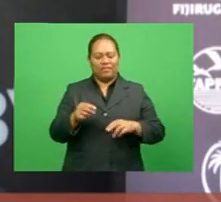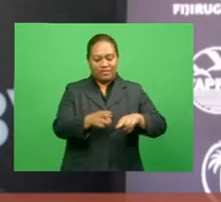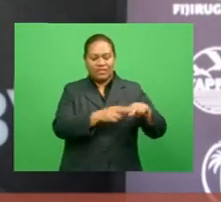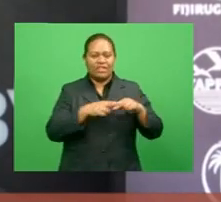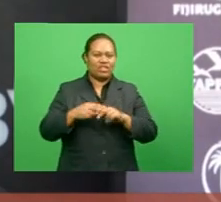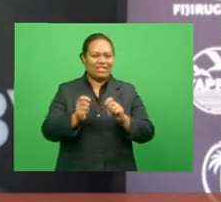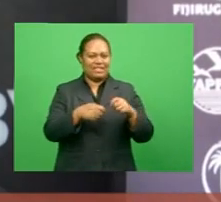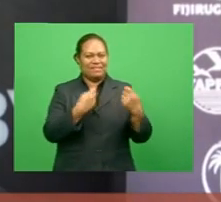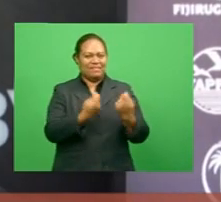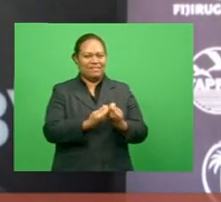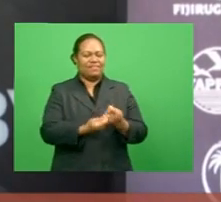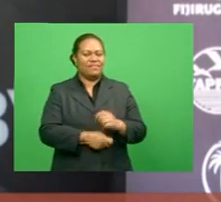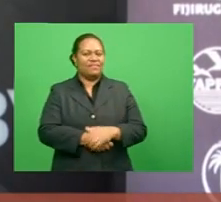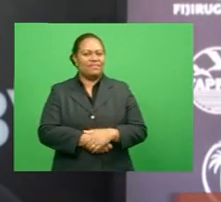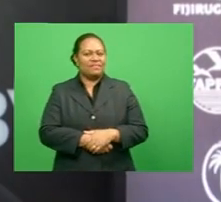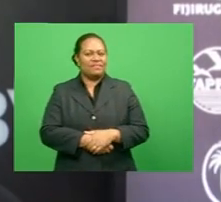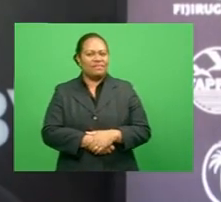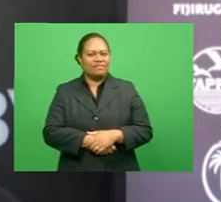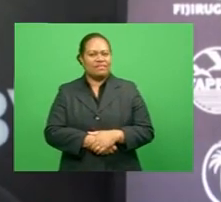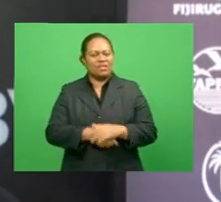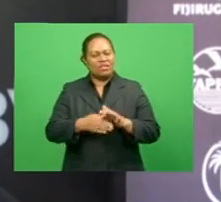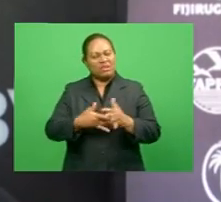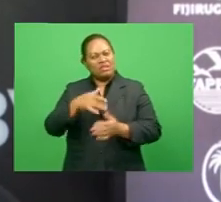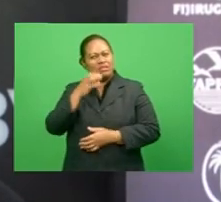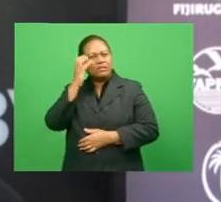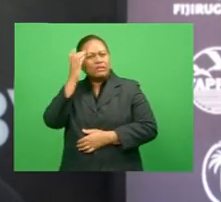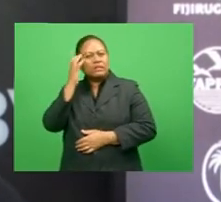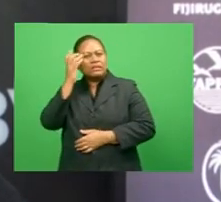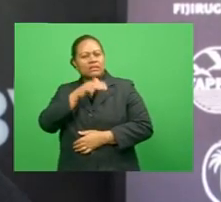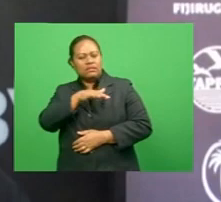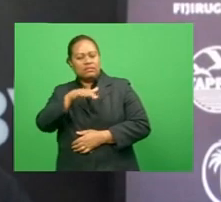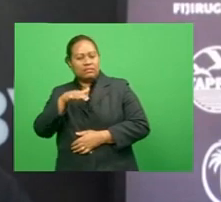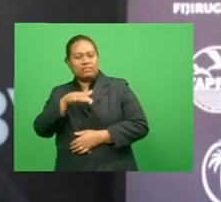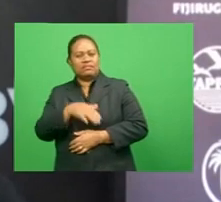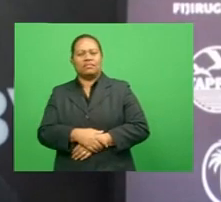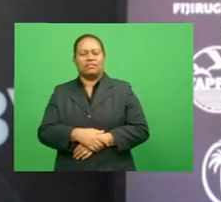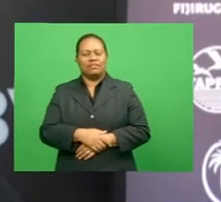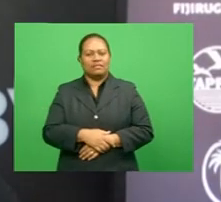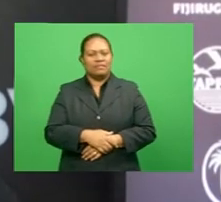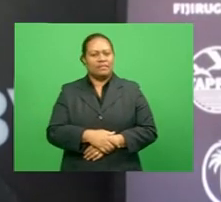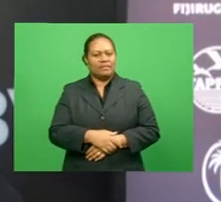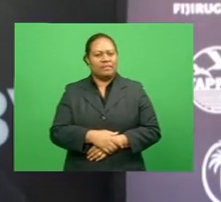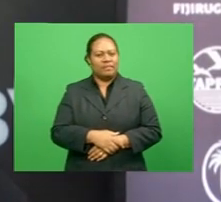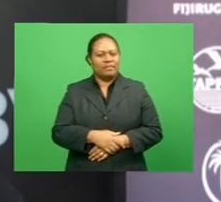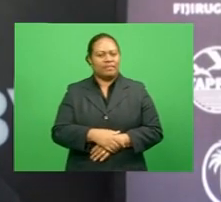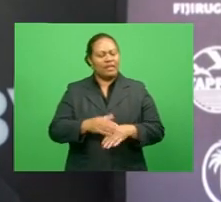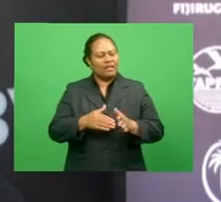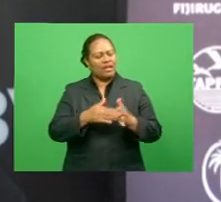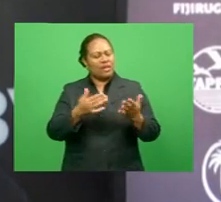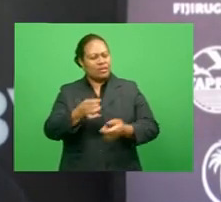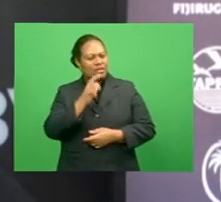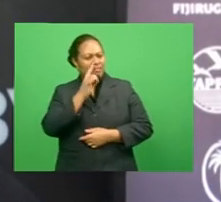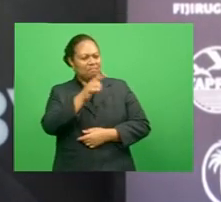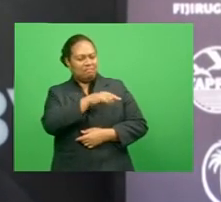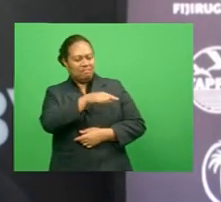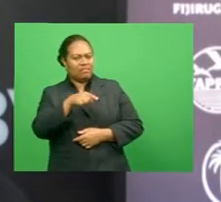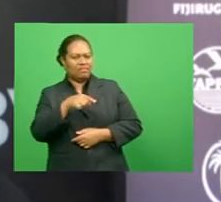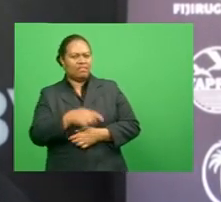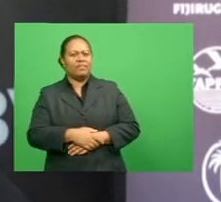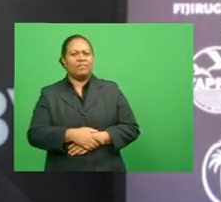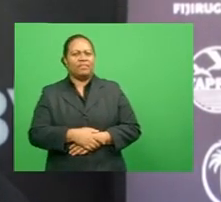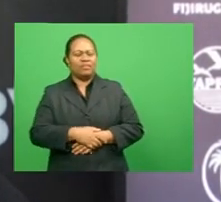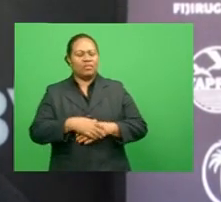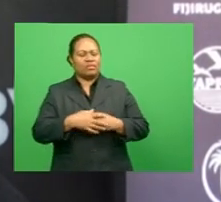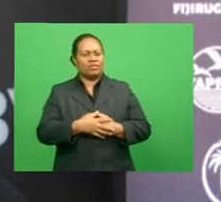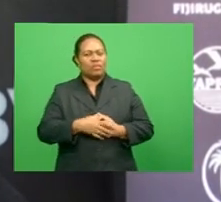delighted to be considered. Obviously, we've got a young squad where we're looking at 2023, the big picture,